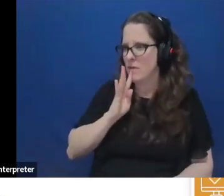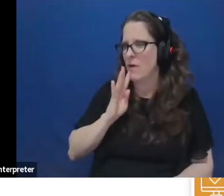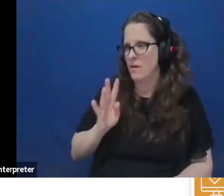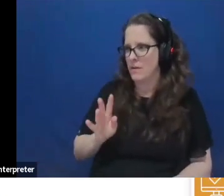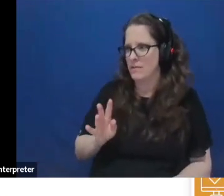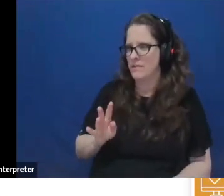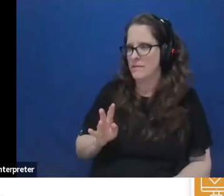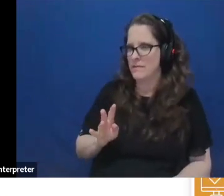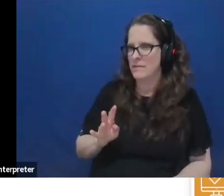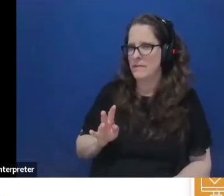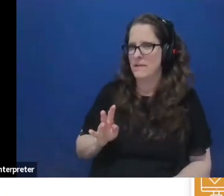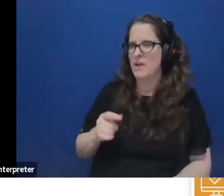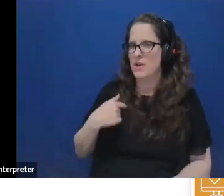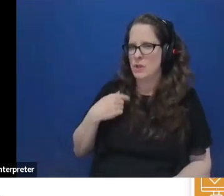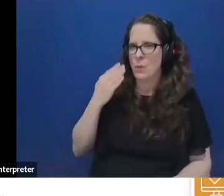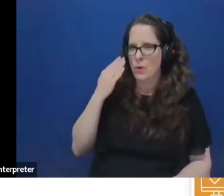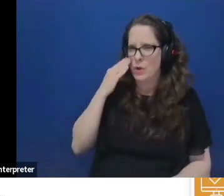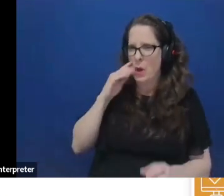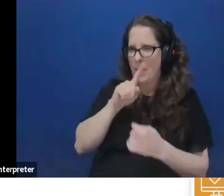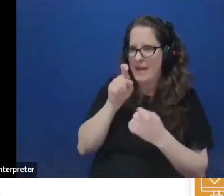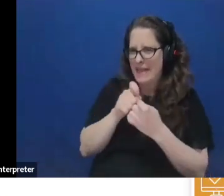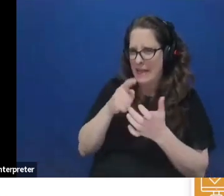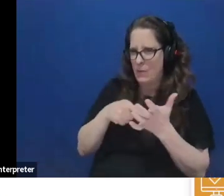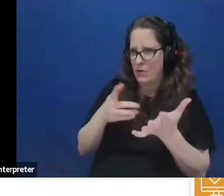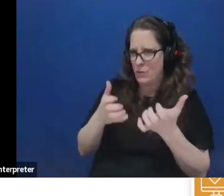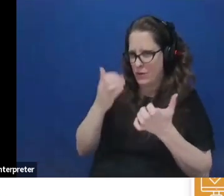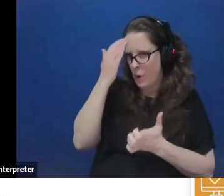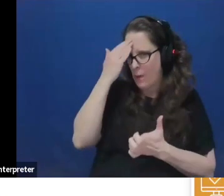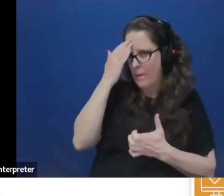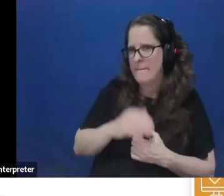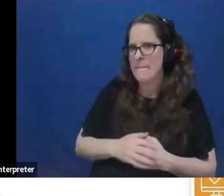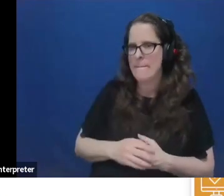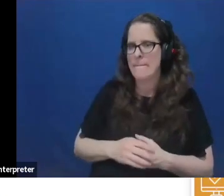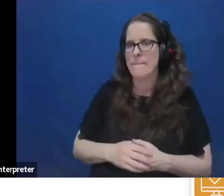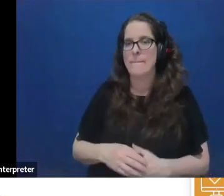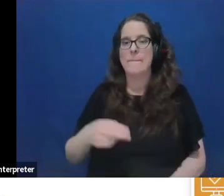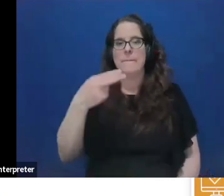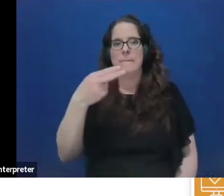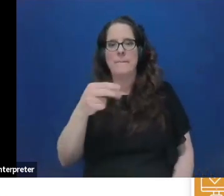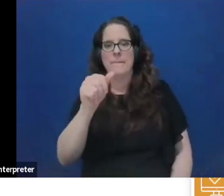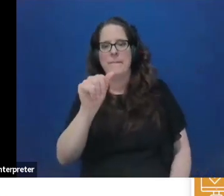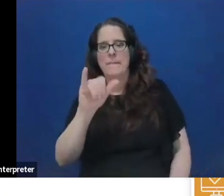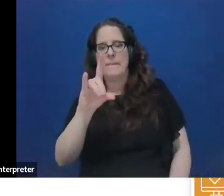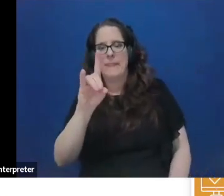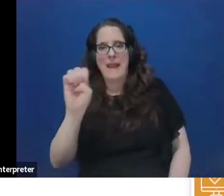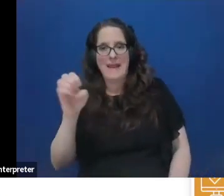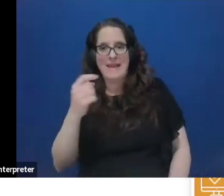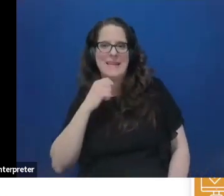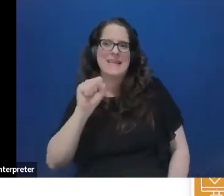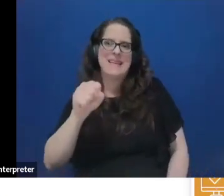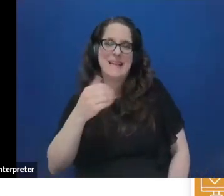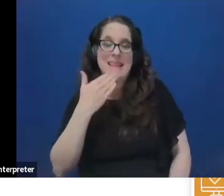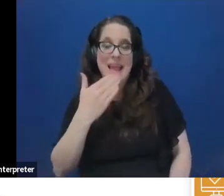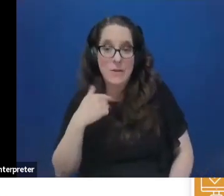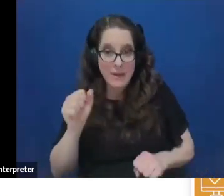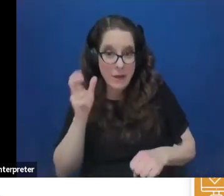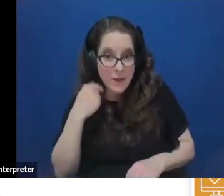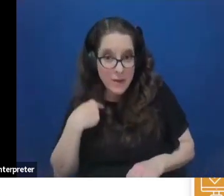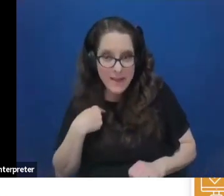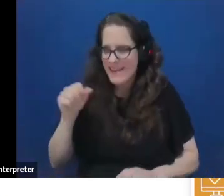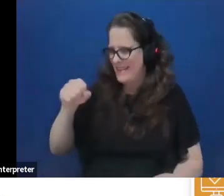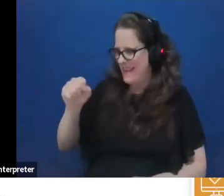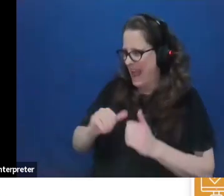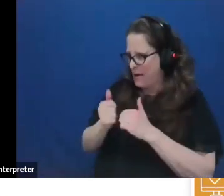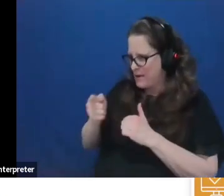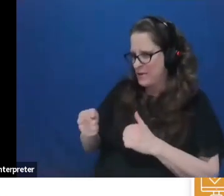can know exactly what you're asking. Yes, thank you. Can you hear me? Yes. Yes. Hi, how you doing?